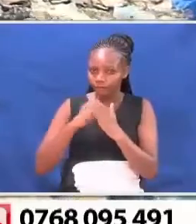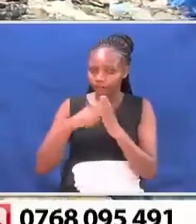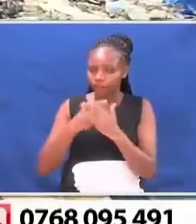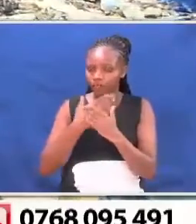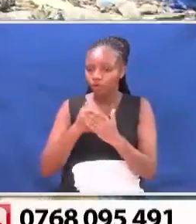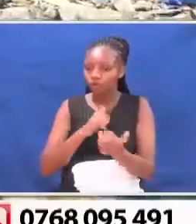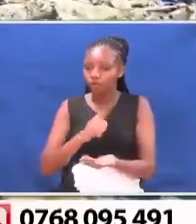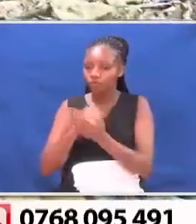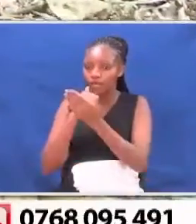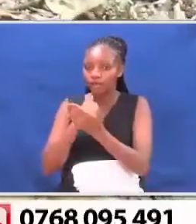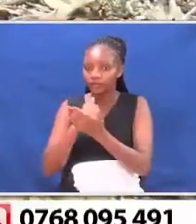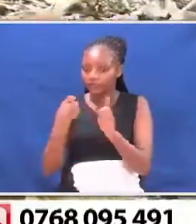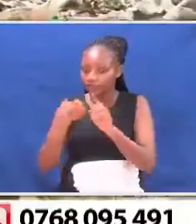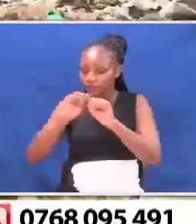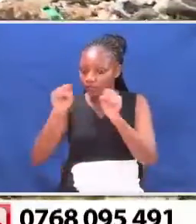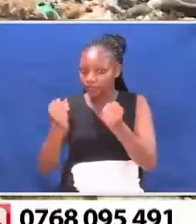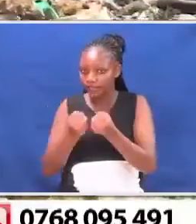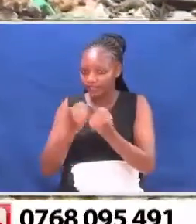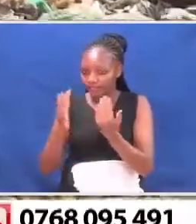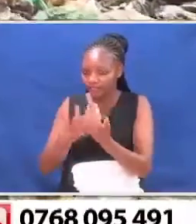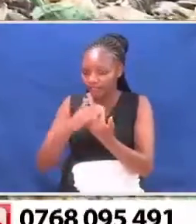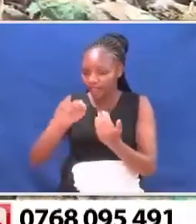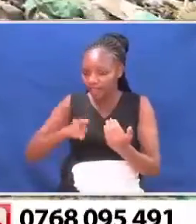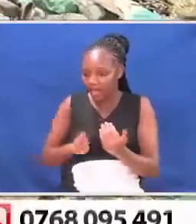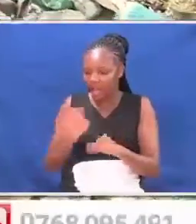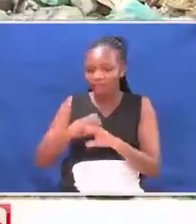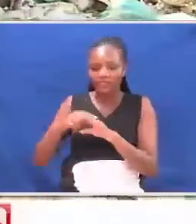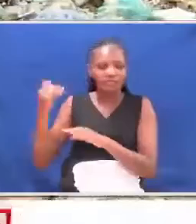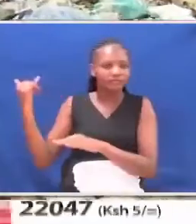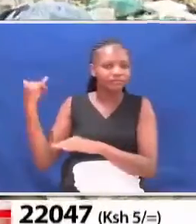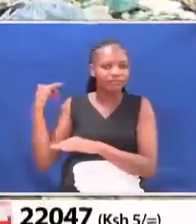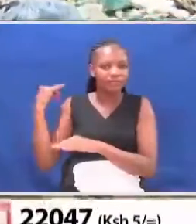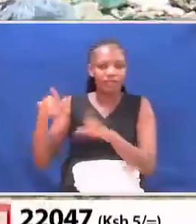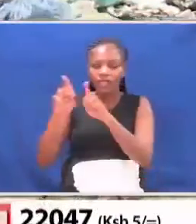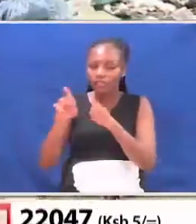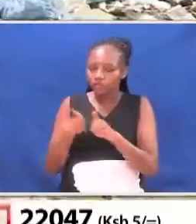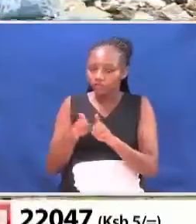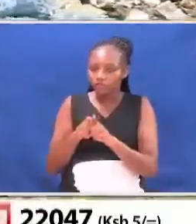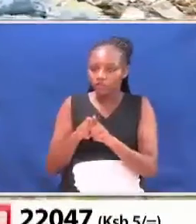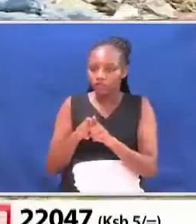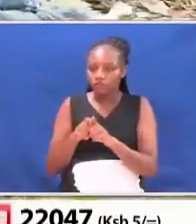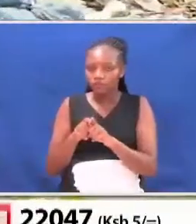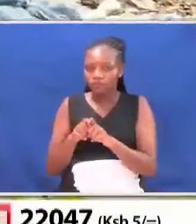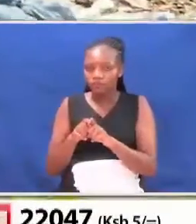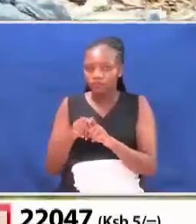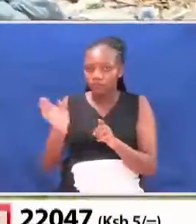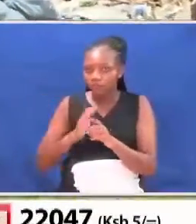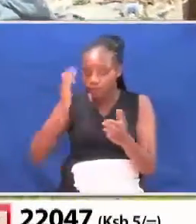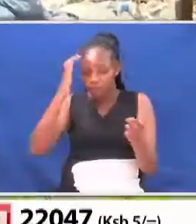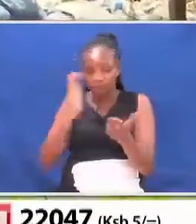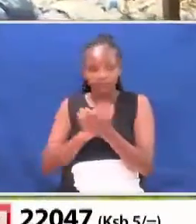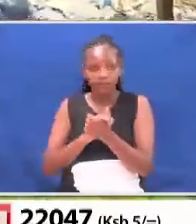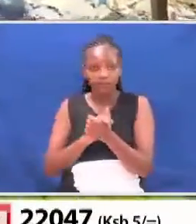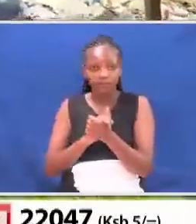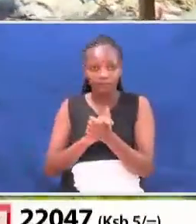back to the very society that nurtured her at a very tender age. And in as much as the impact in her own words is